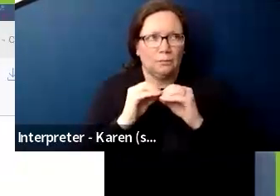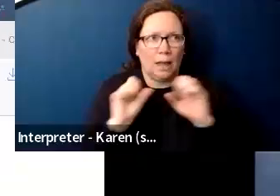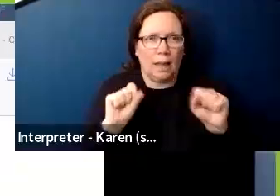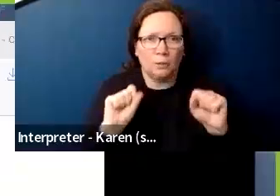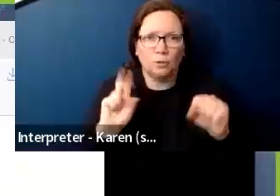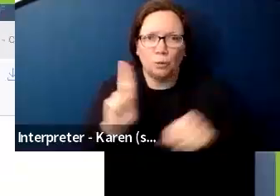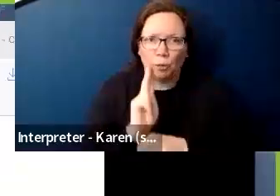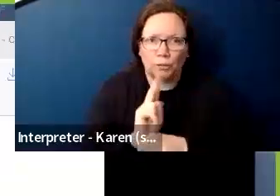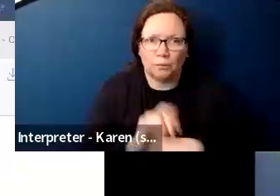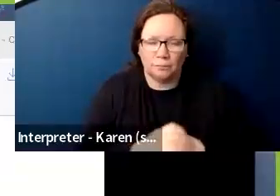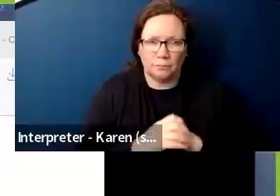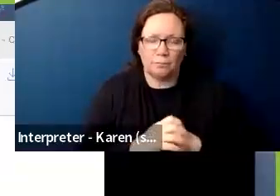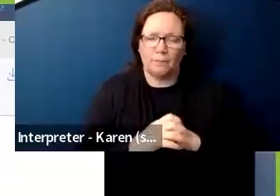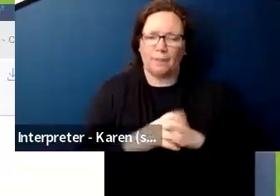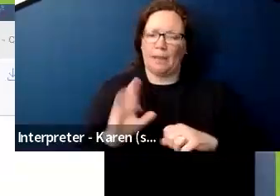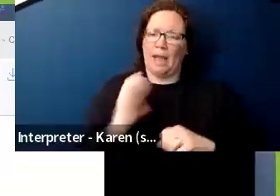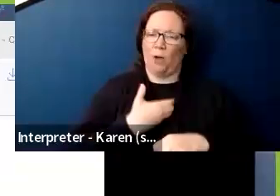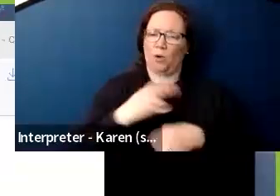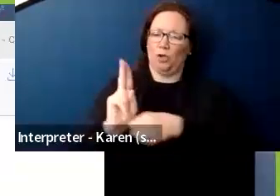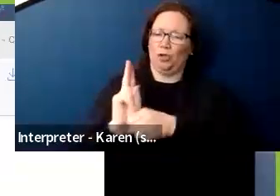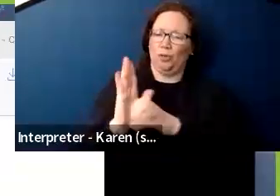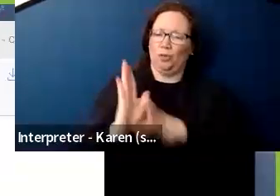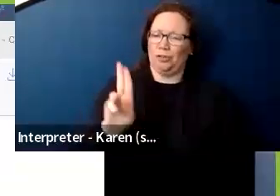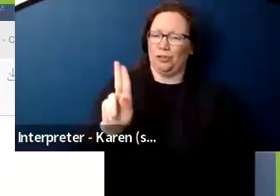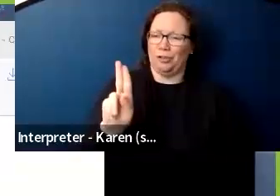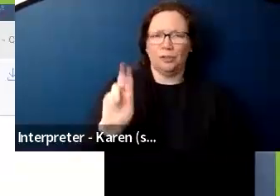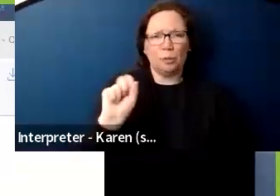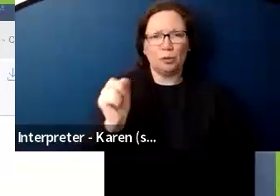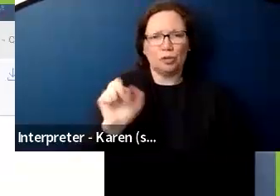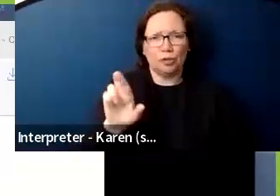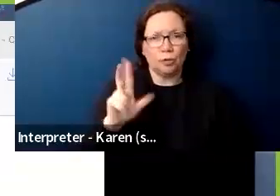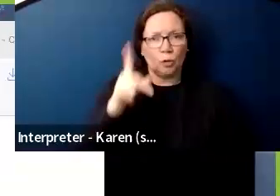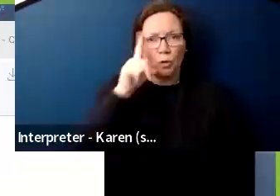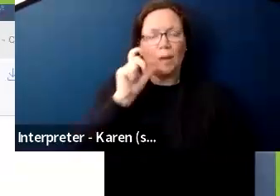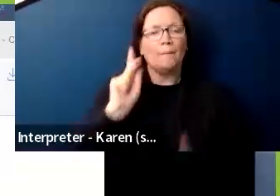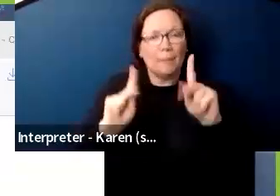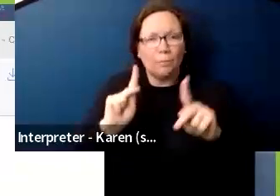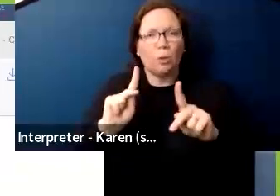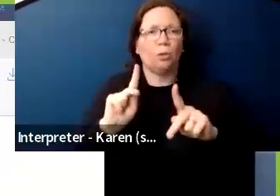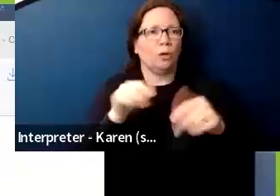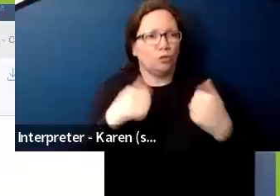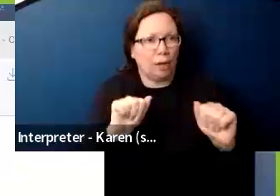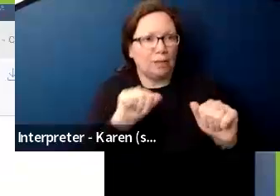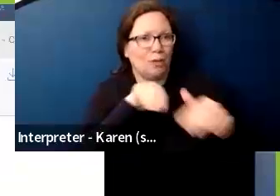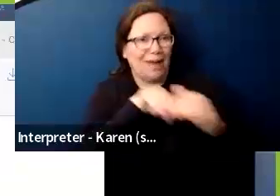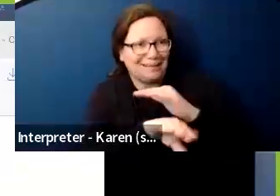or the people that are accessing, right, our content to be able to find what they need from us,